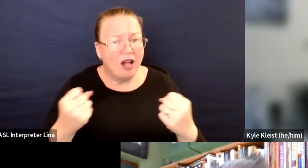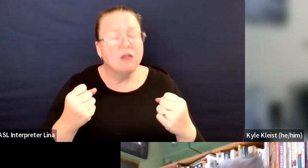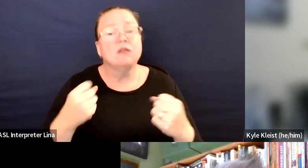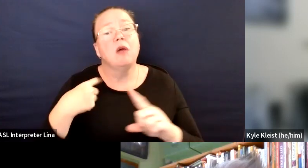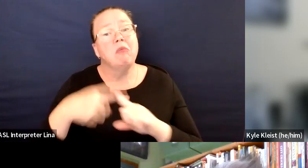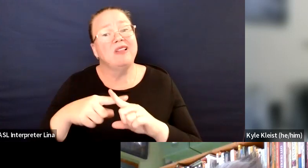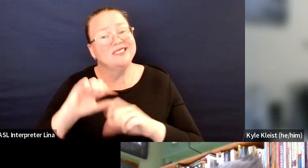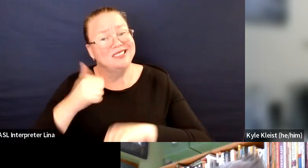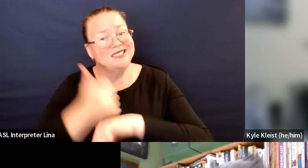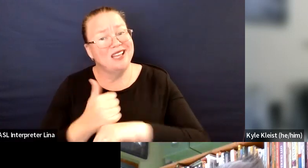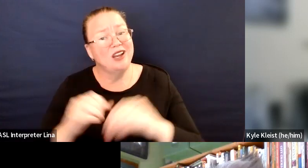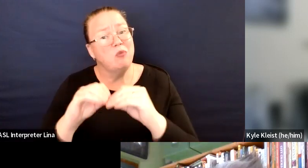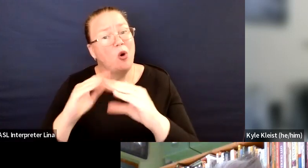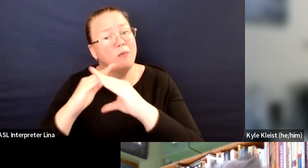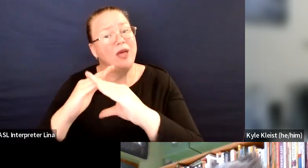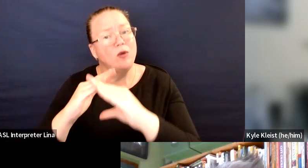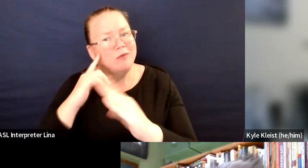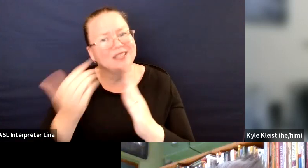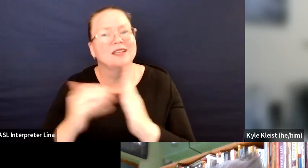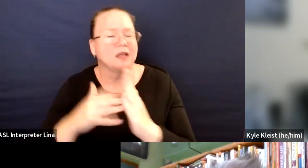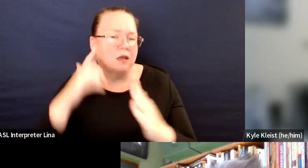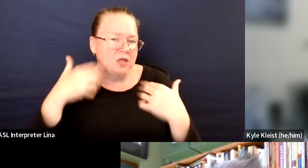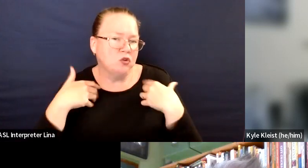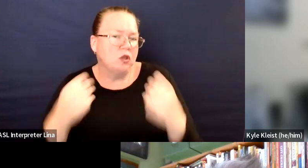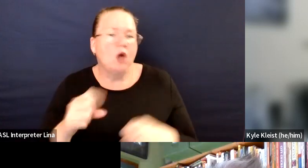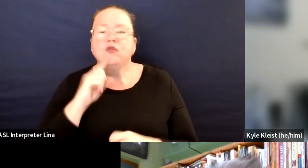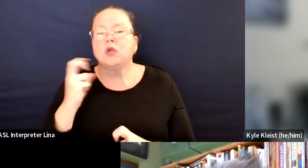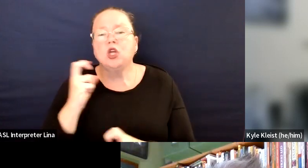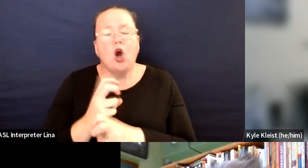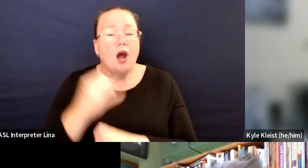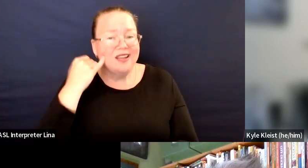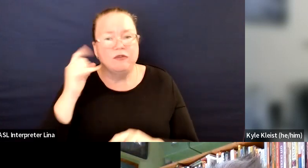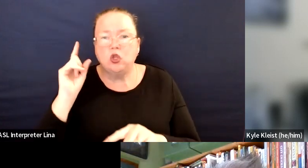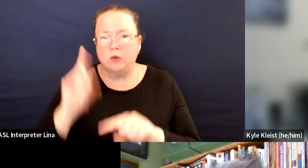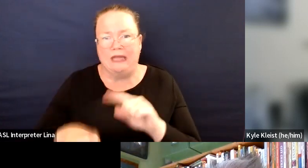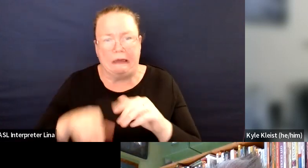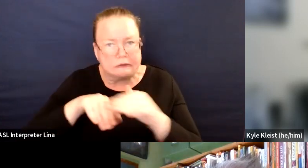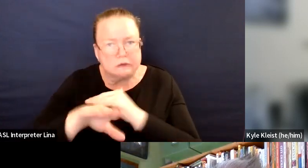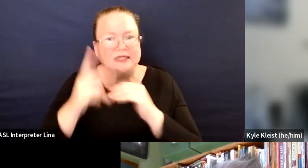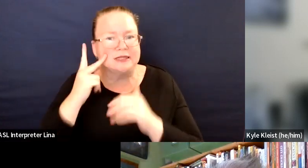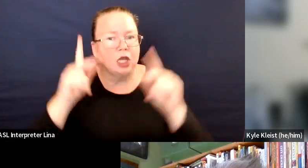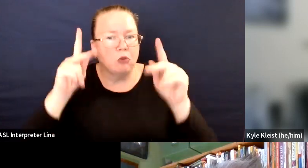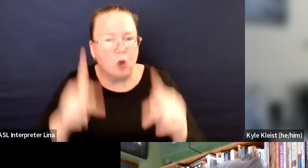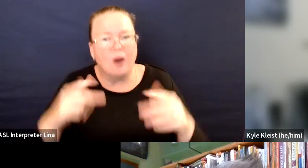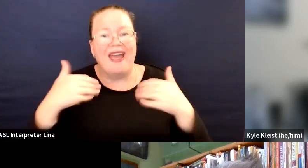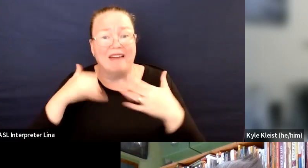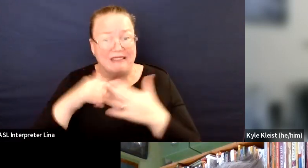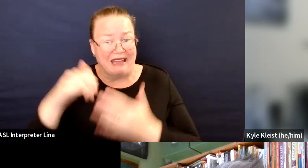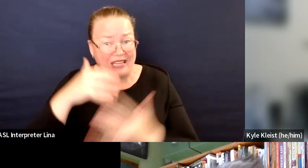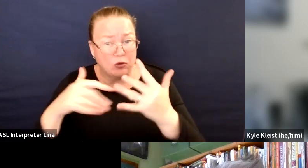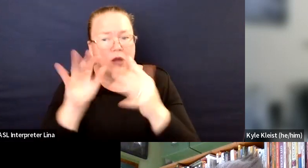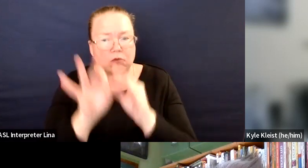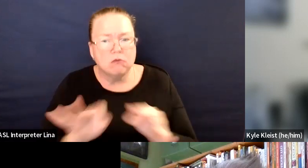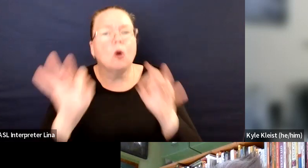of barriers because, again, mental health. It's really difficult when you can't get in to see people, and having that interaction is really